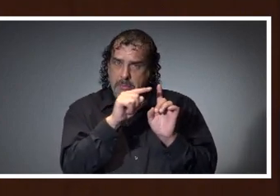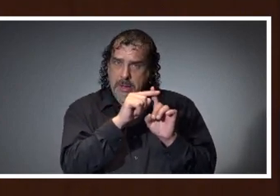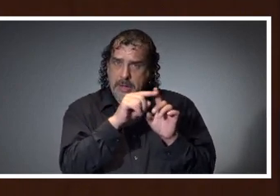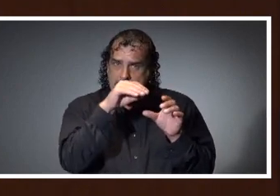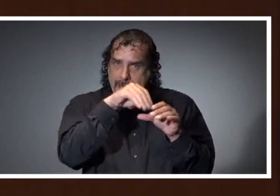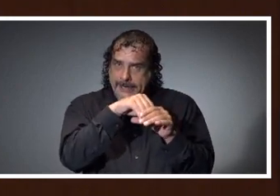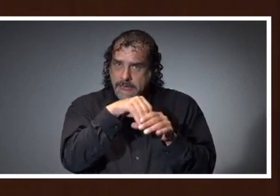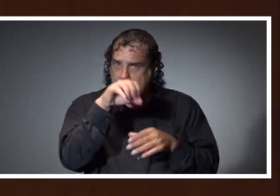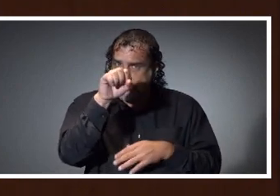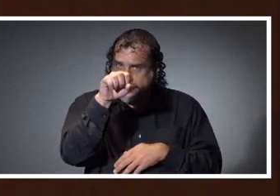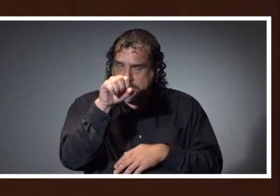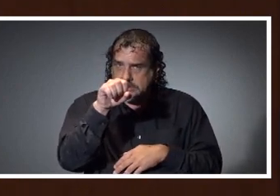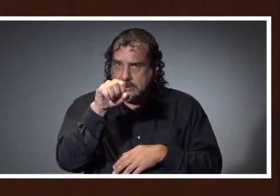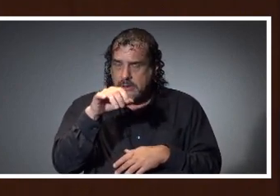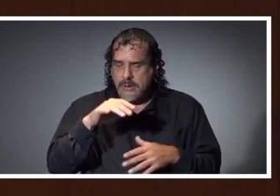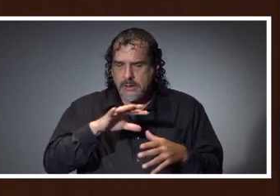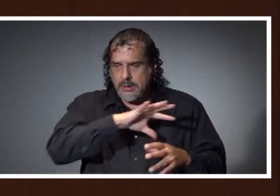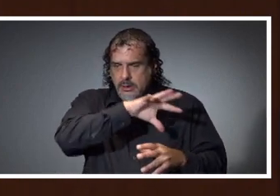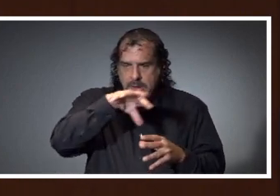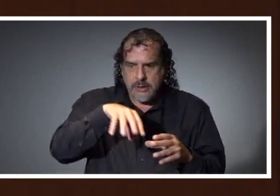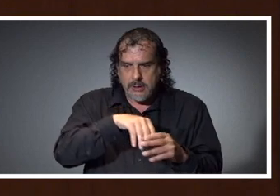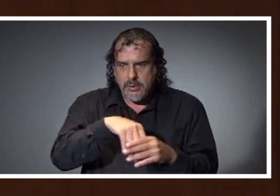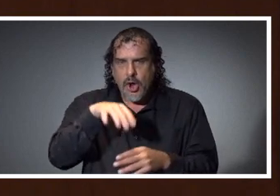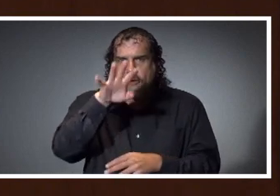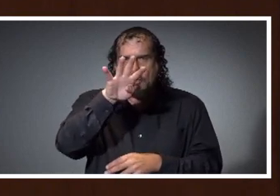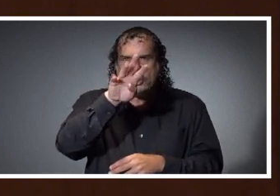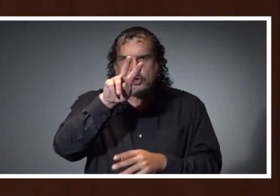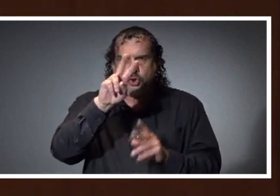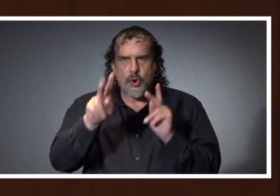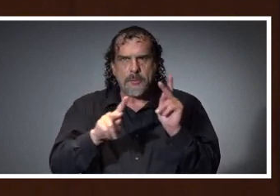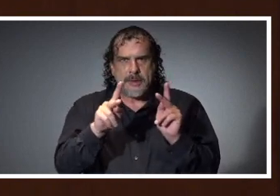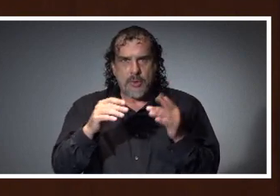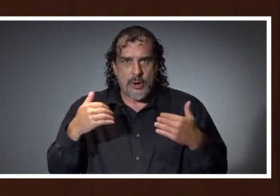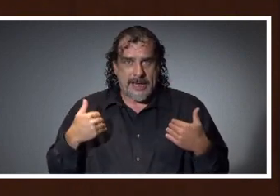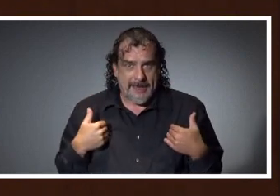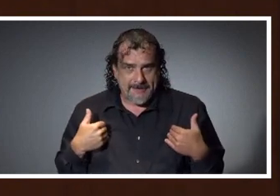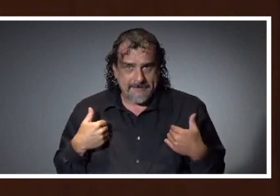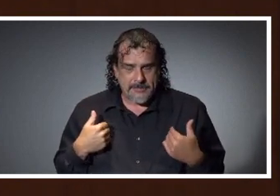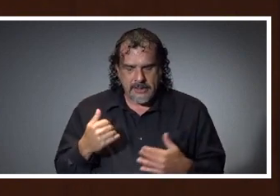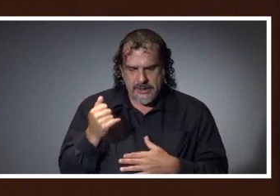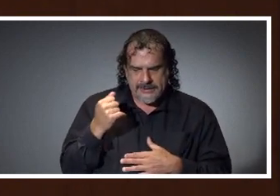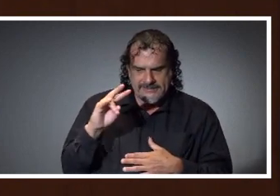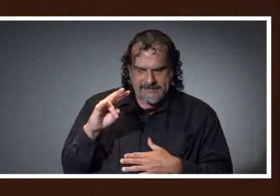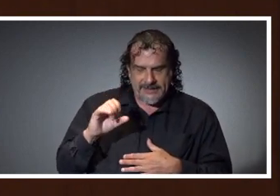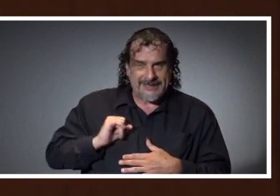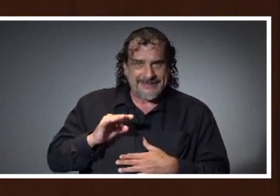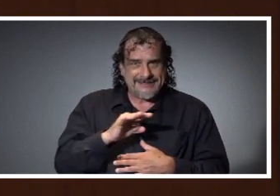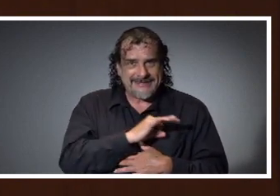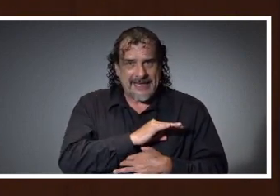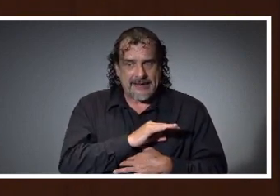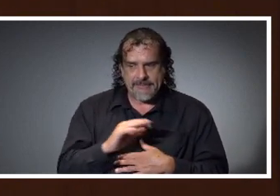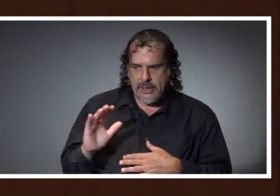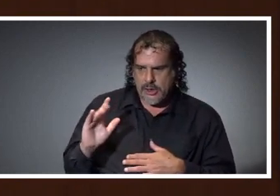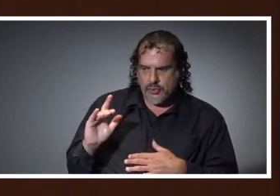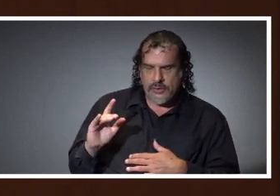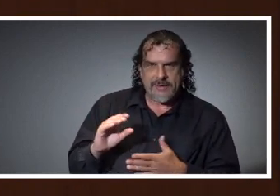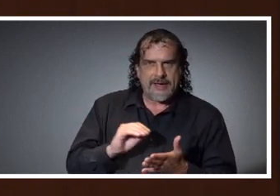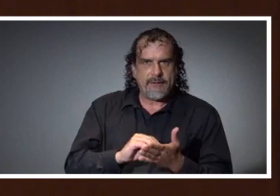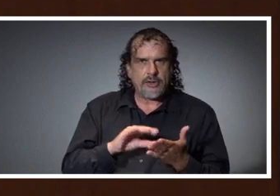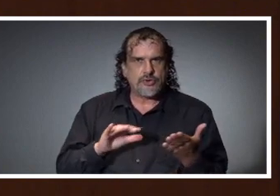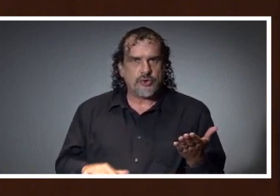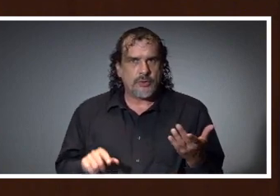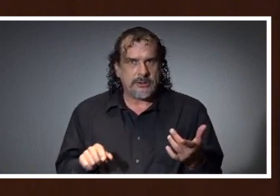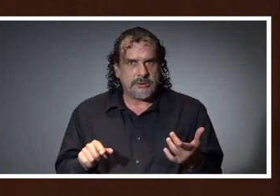cases, with a total of 42 cases. 17 of those are staff members, and 25 are students.